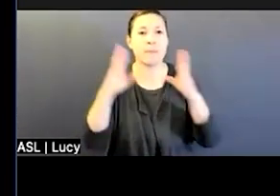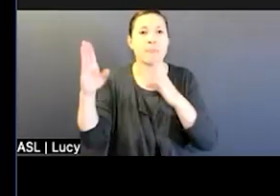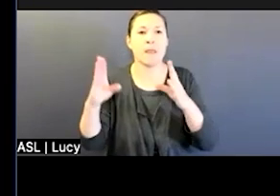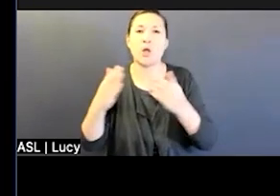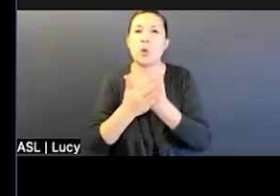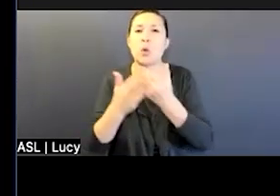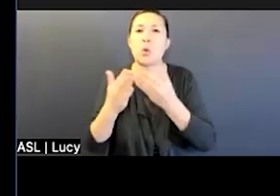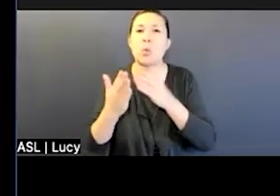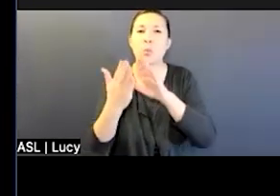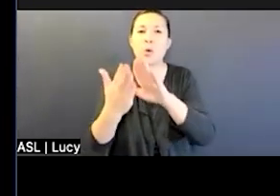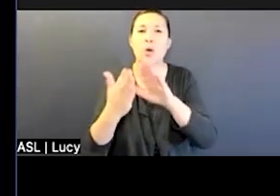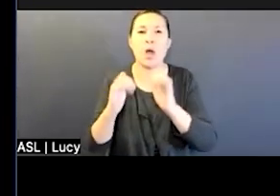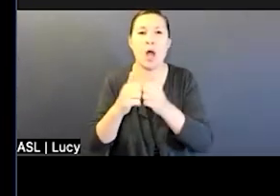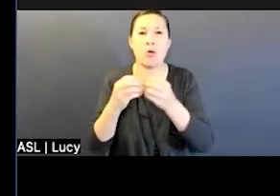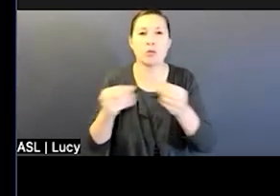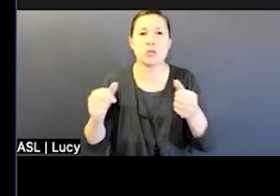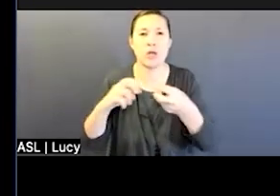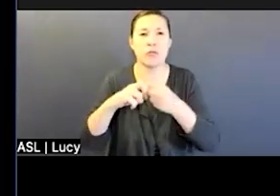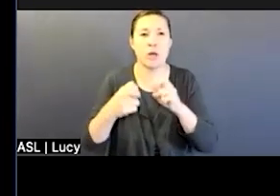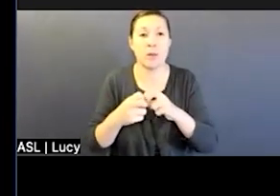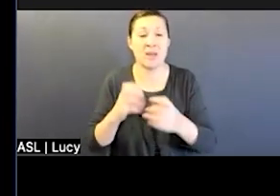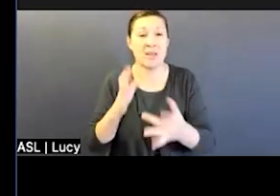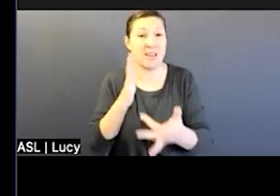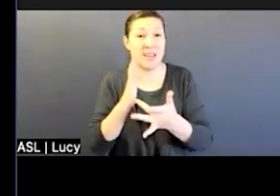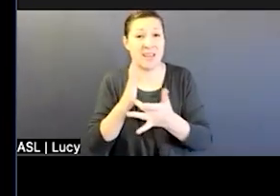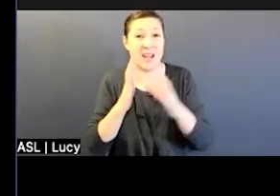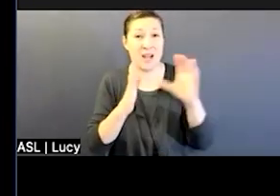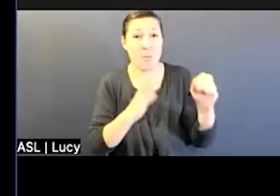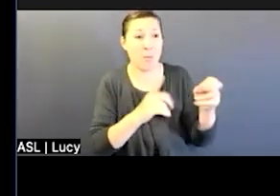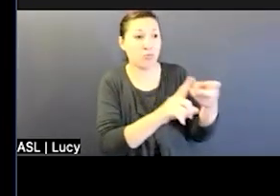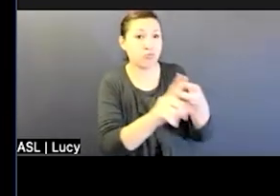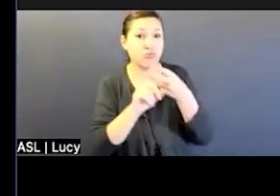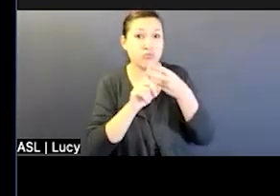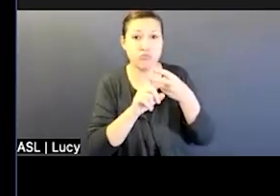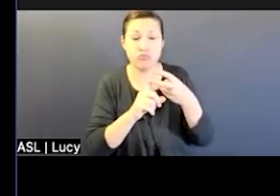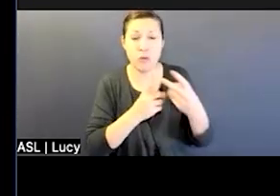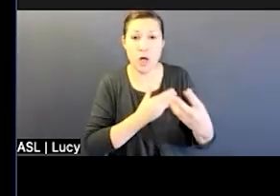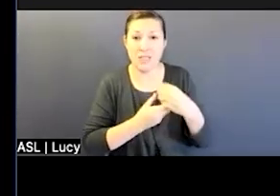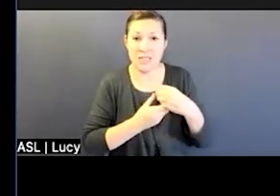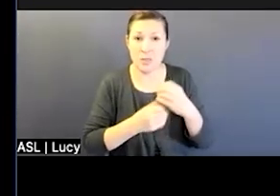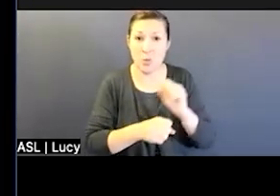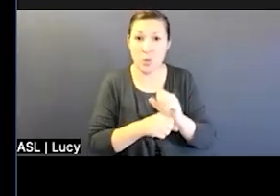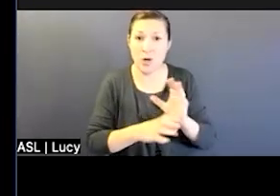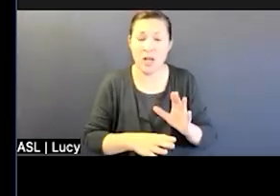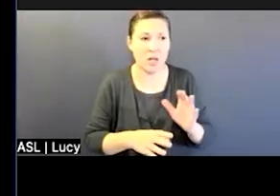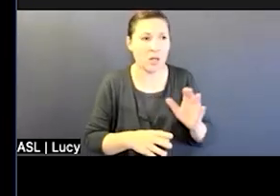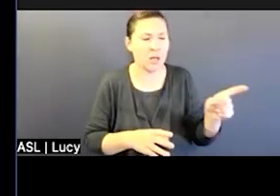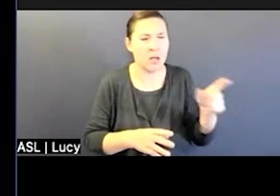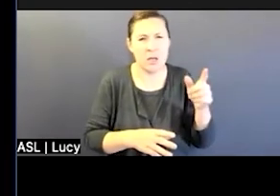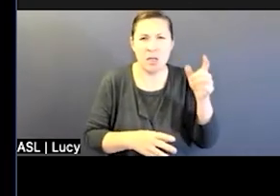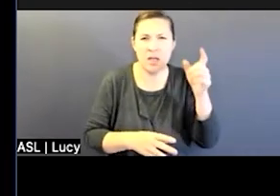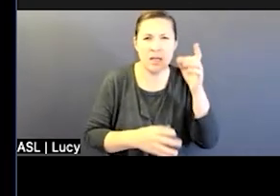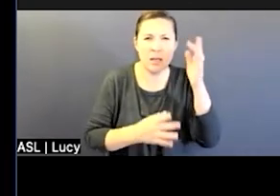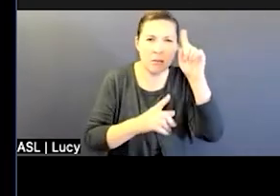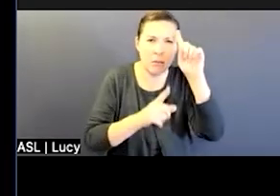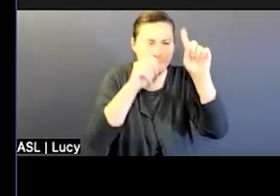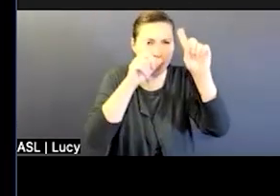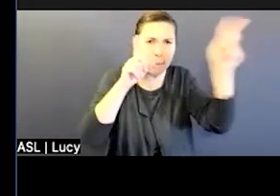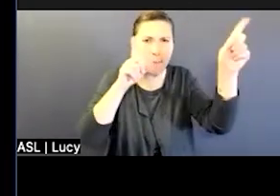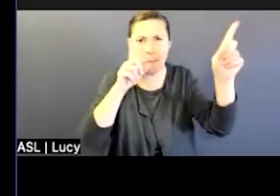companies are actively recruiting autistic workers because the problem solving that happens that neurotypicals don't even think of.